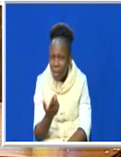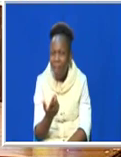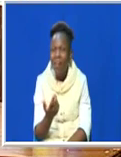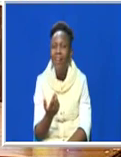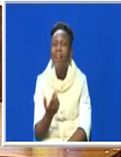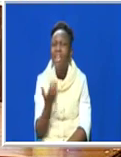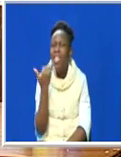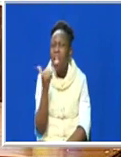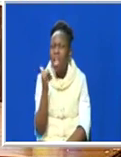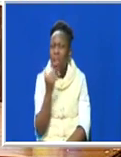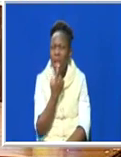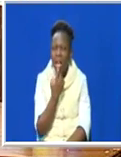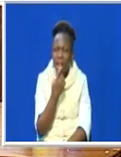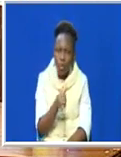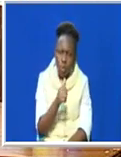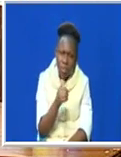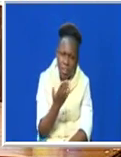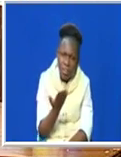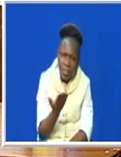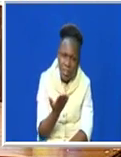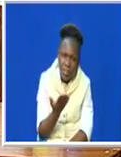Is it the yellow cup or the red cup?